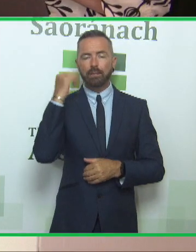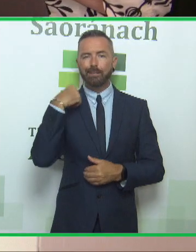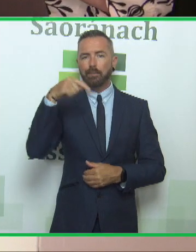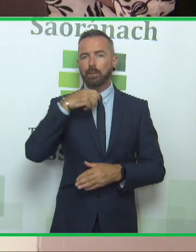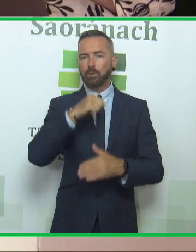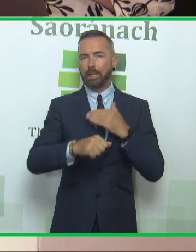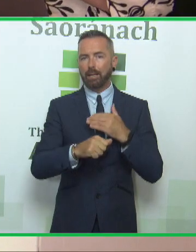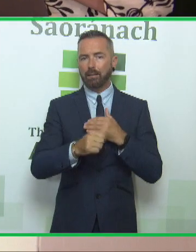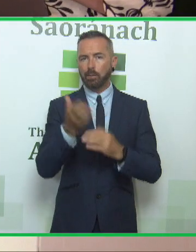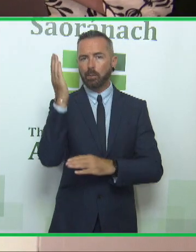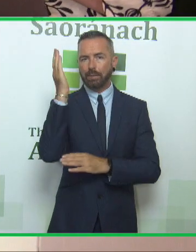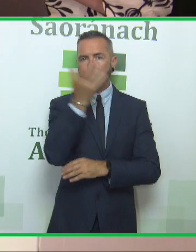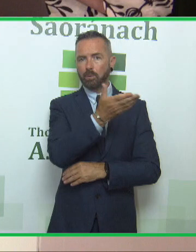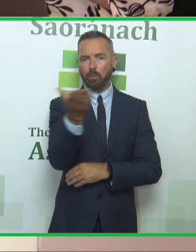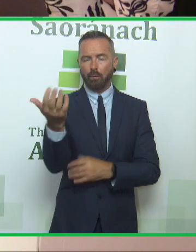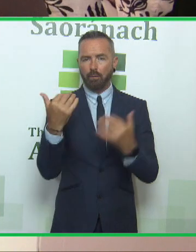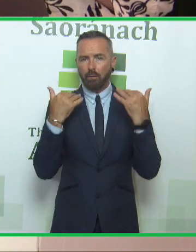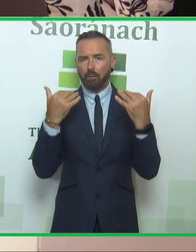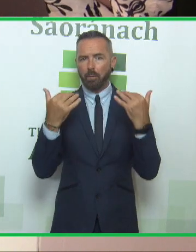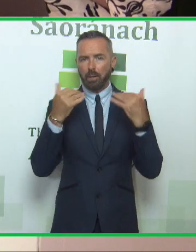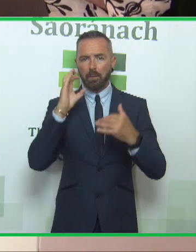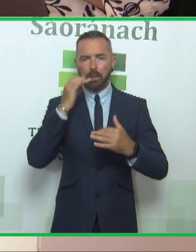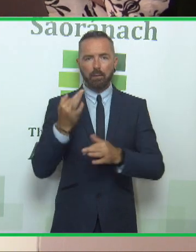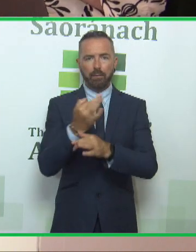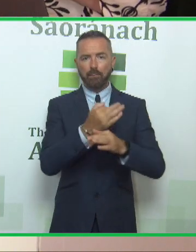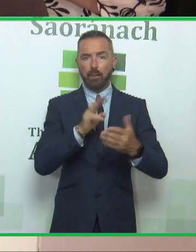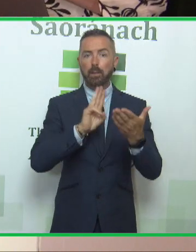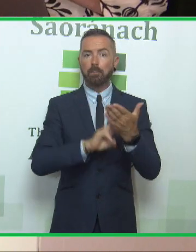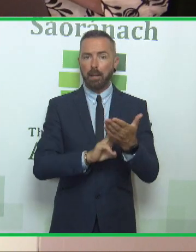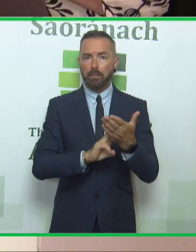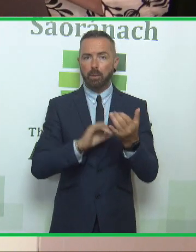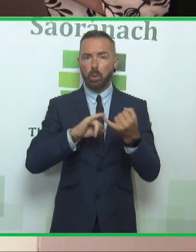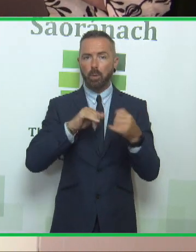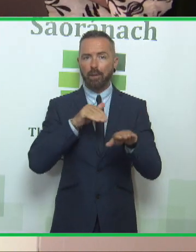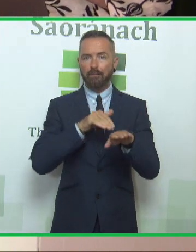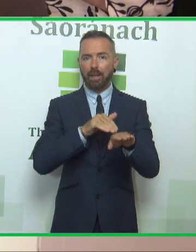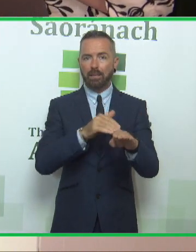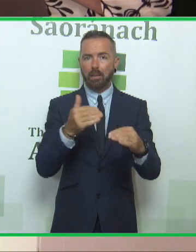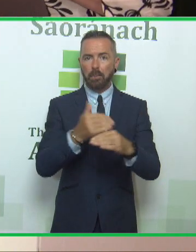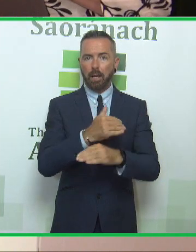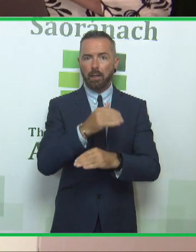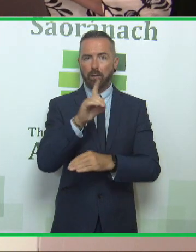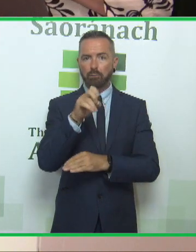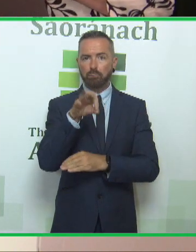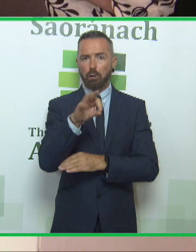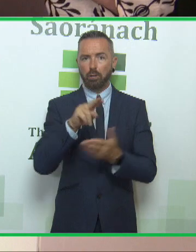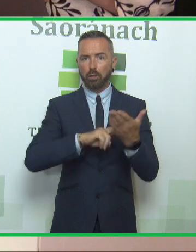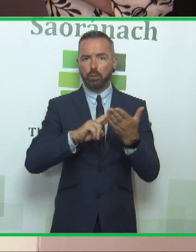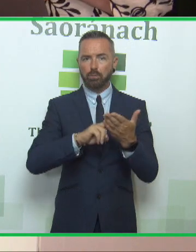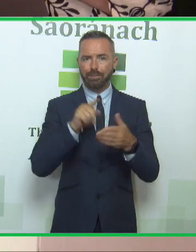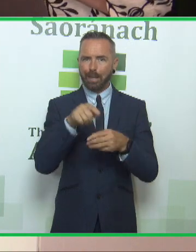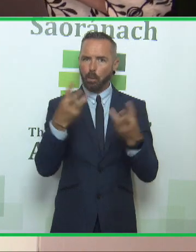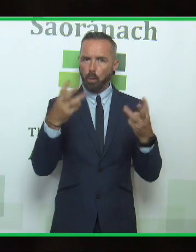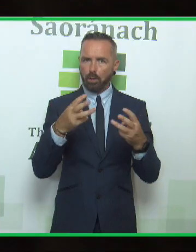to be able to present to you this data is because family members affected by drug use, they advocated for a system to